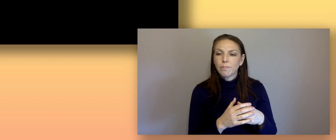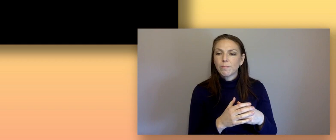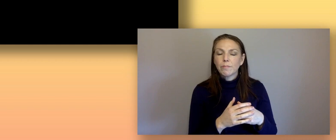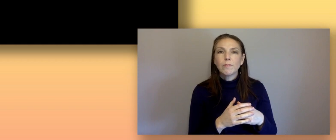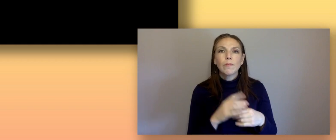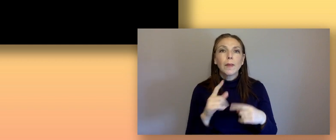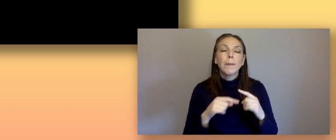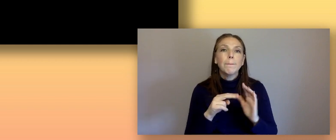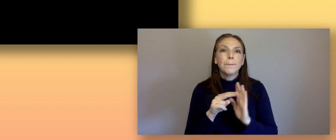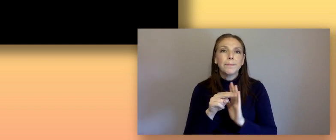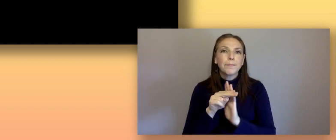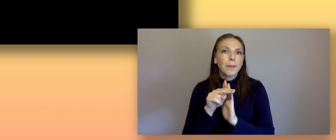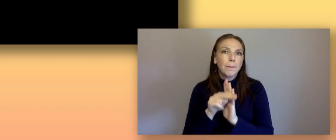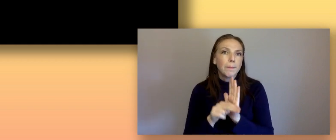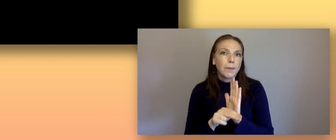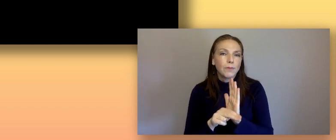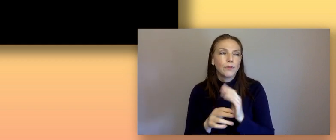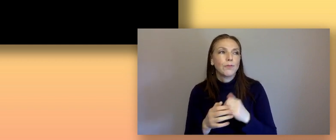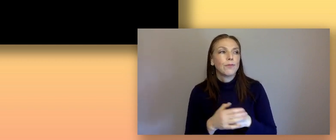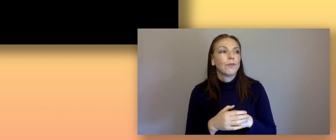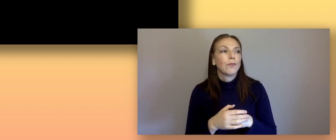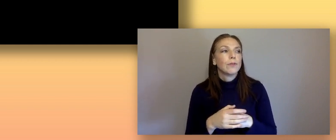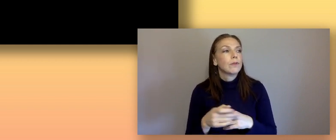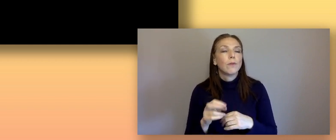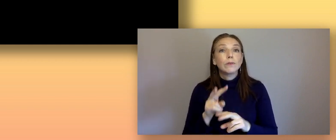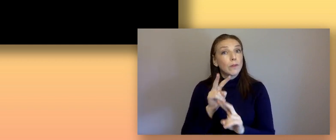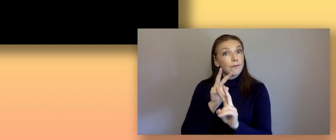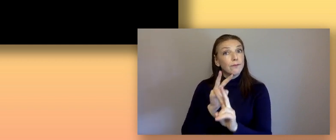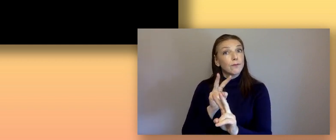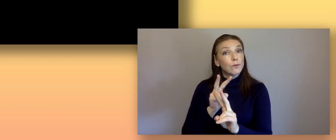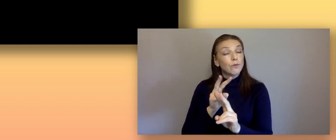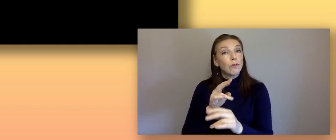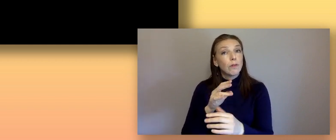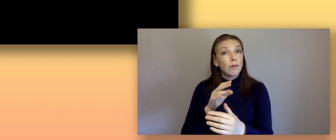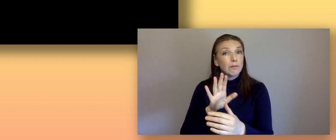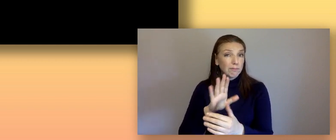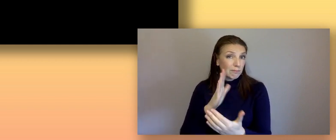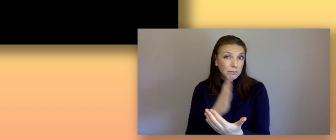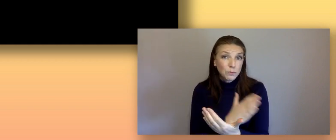burial or music, wishes for.